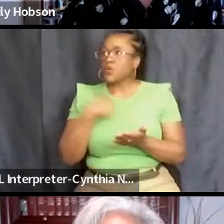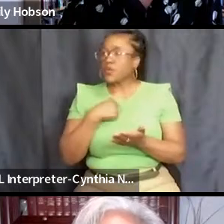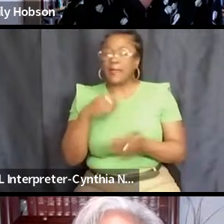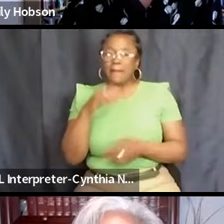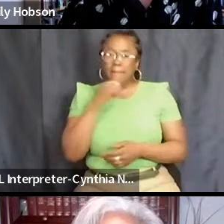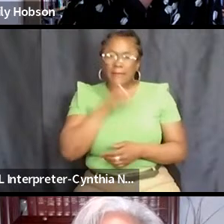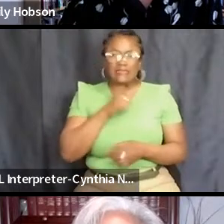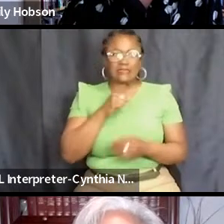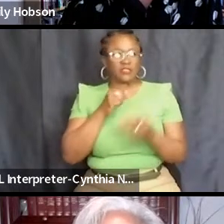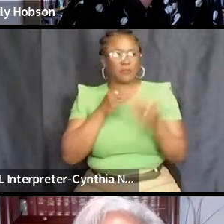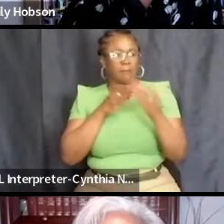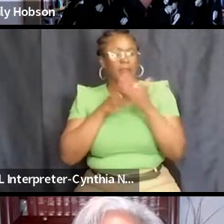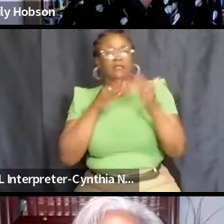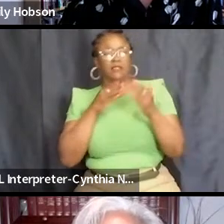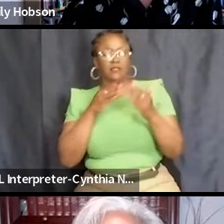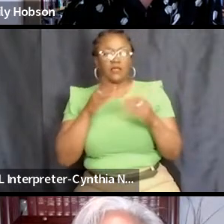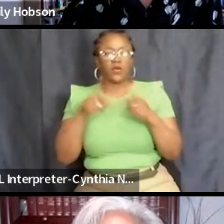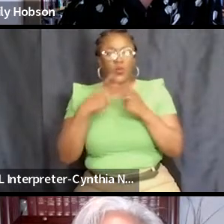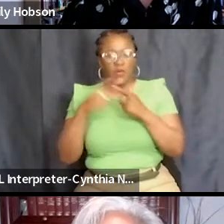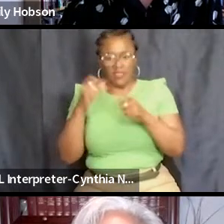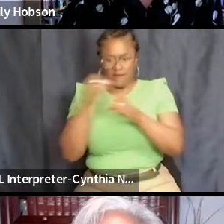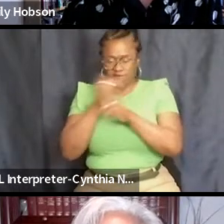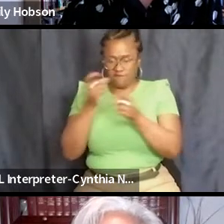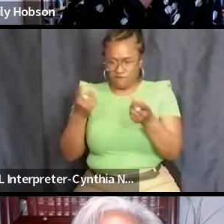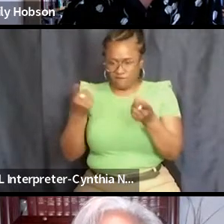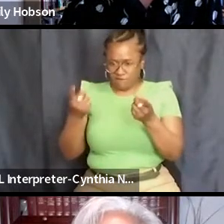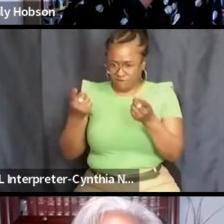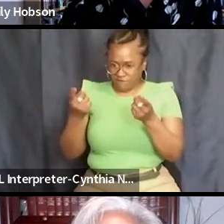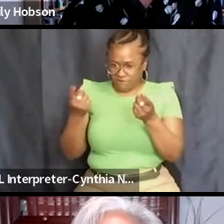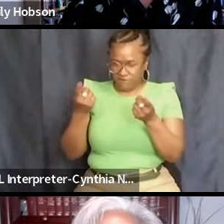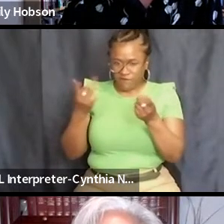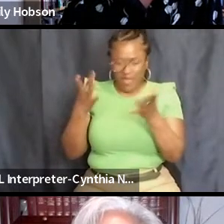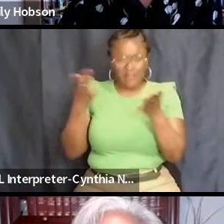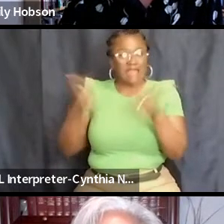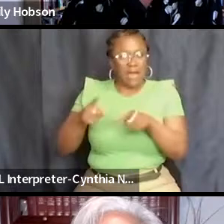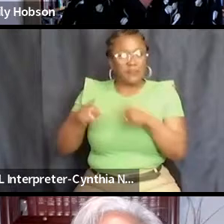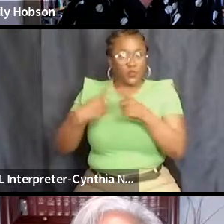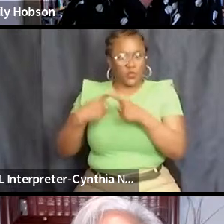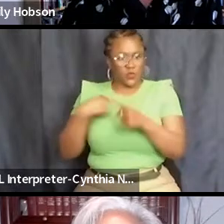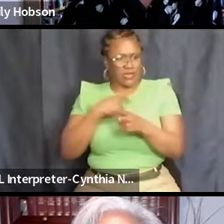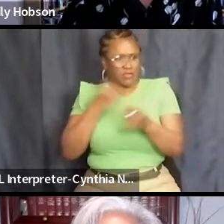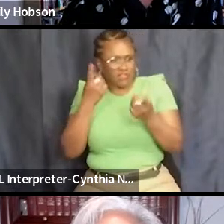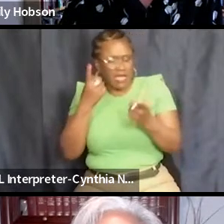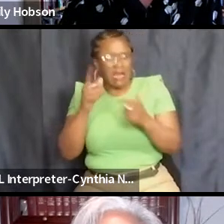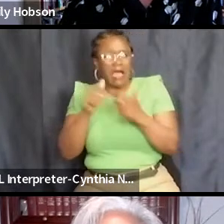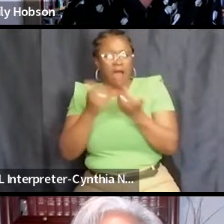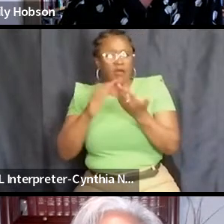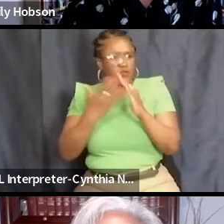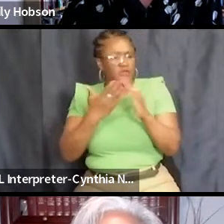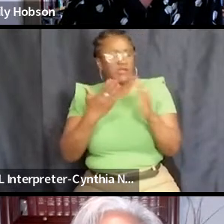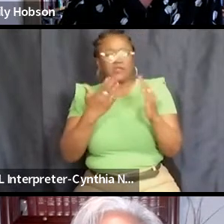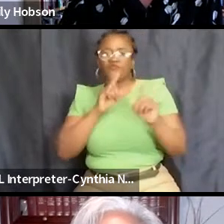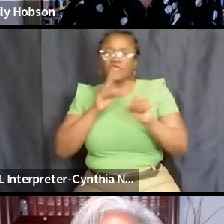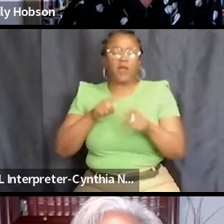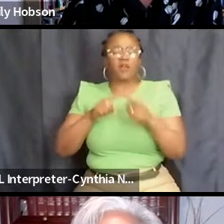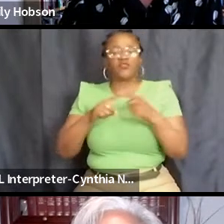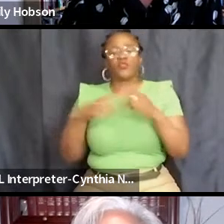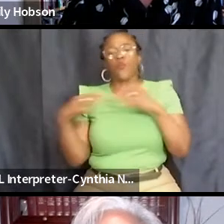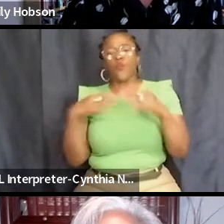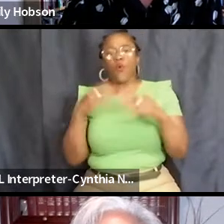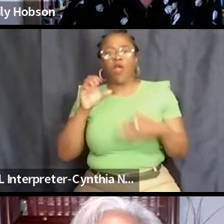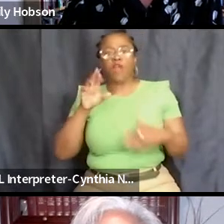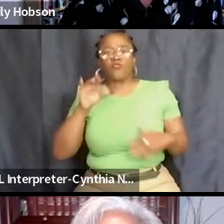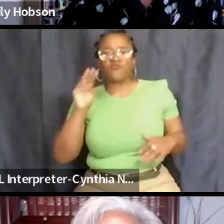peak of when this form of violence happens, which really changes how we understand the way communities are responding to the war on crime, Black